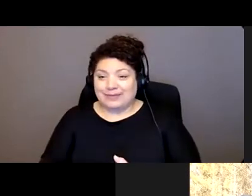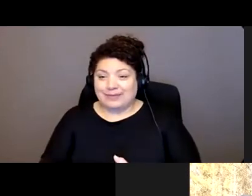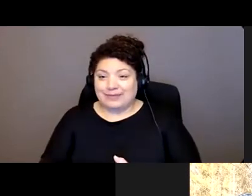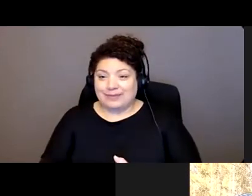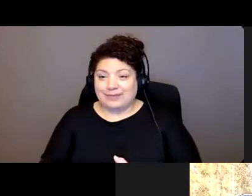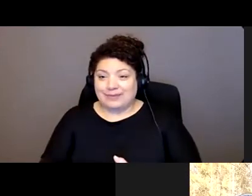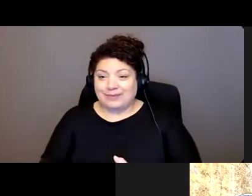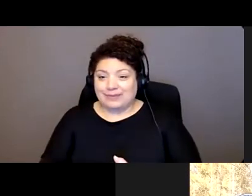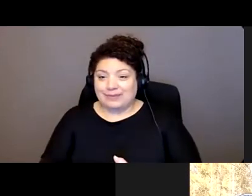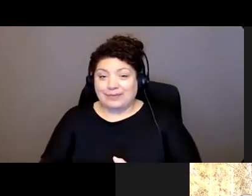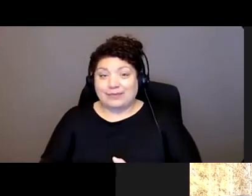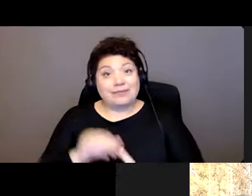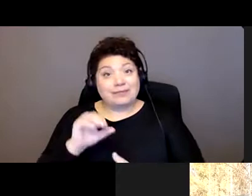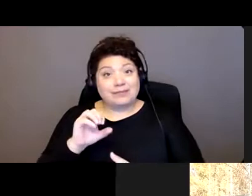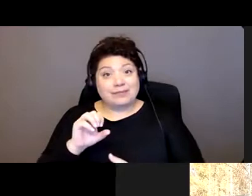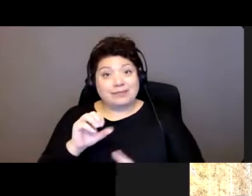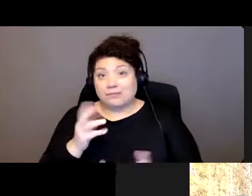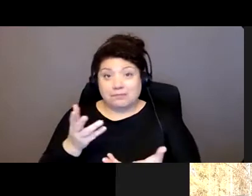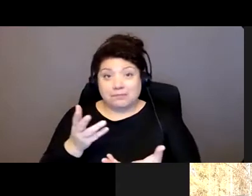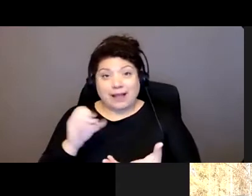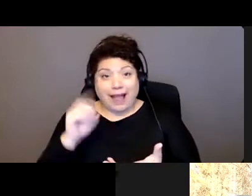Sure, I could go unless you're ready, Minnie.